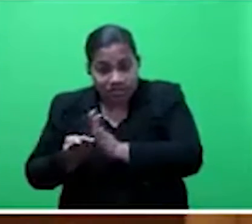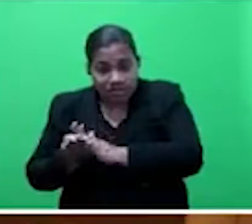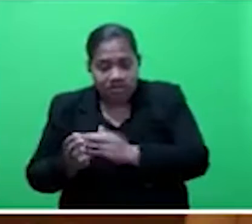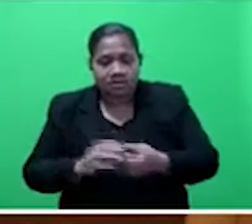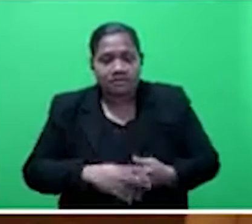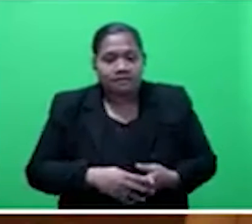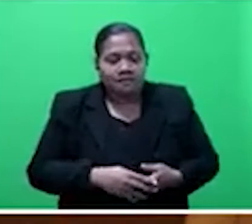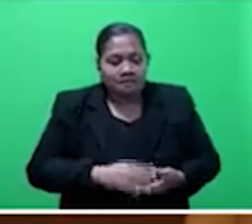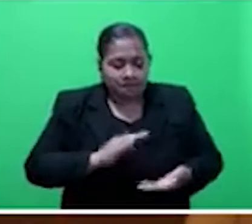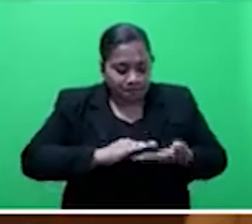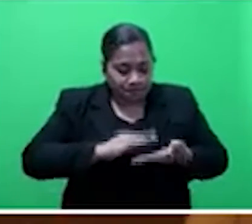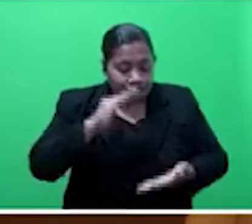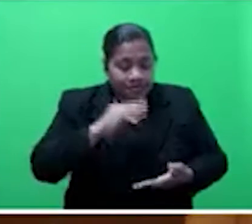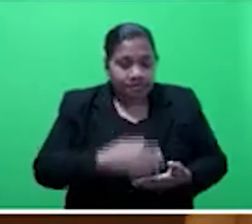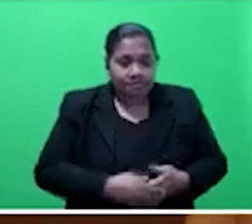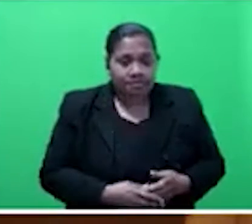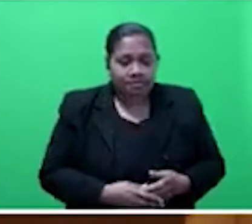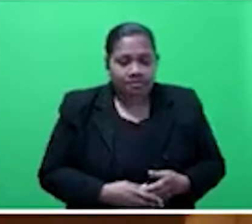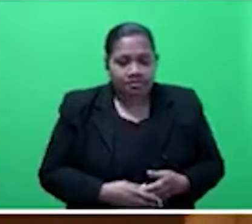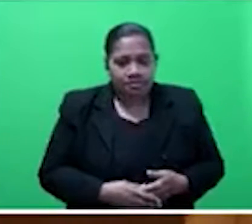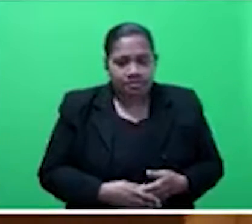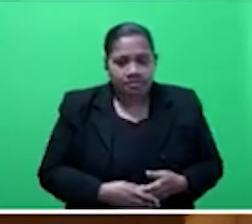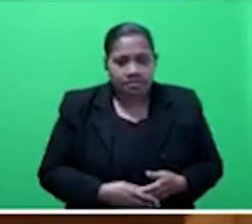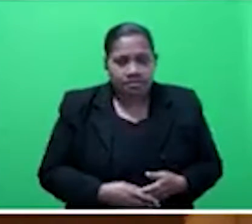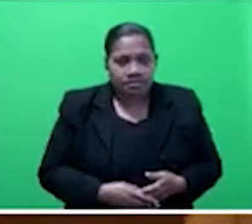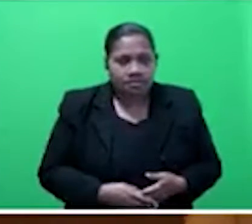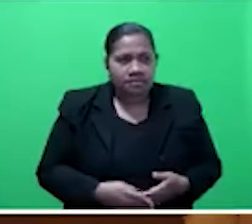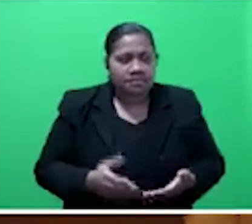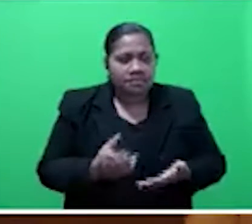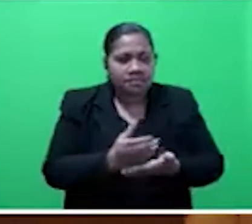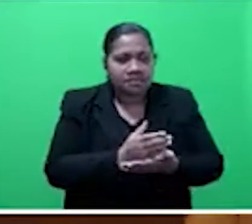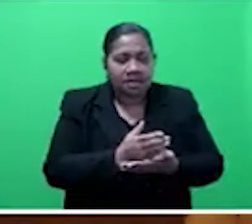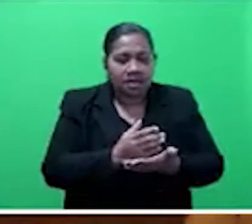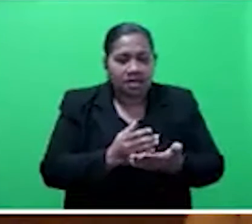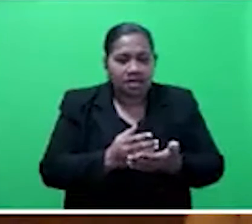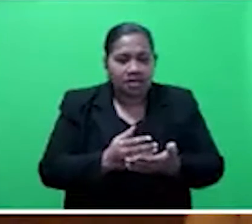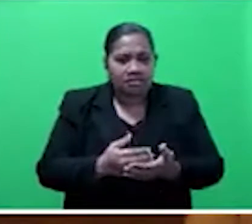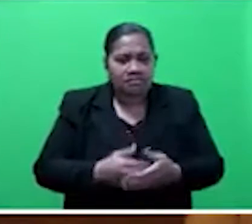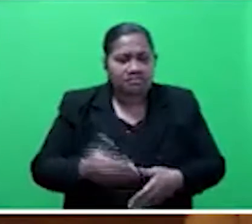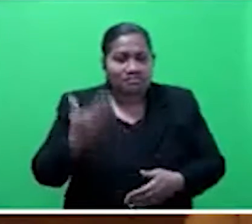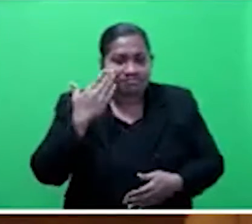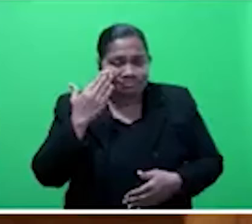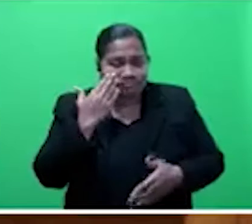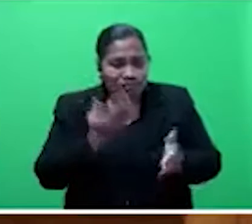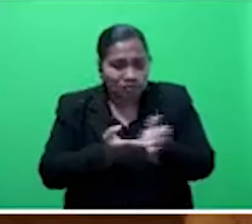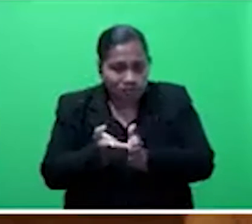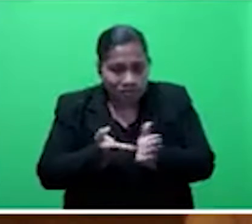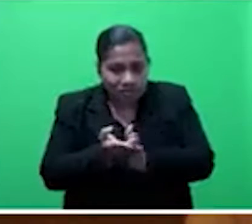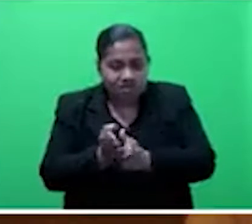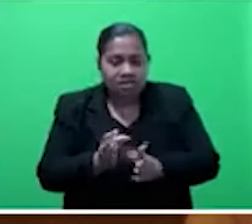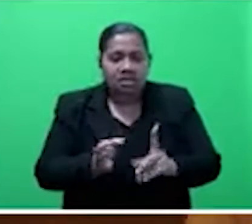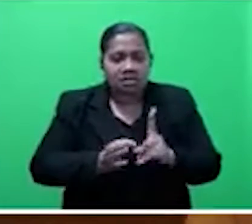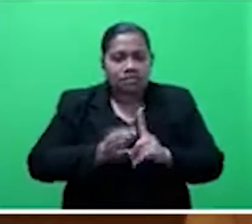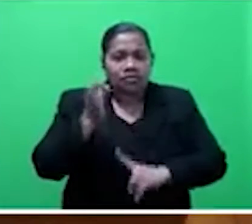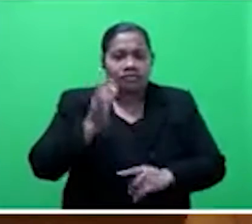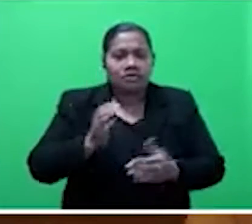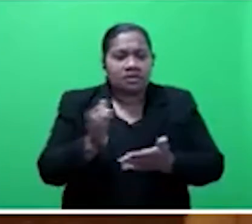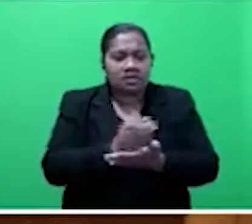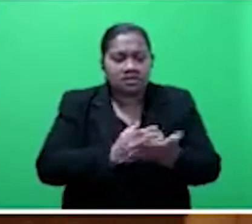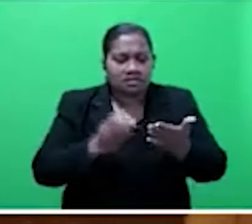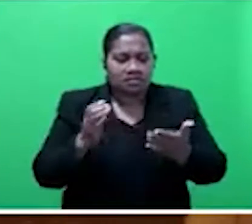increasing customer base through consistent outreach services, improving consumer